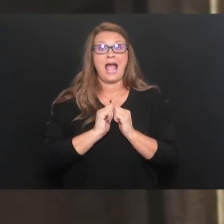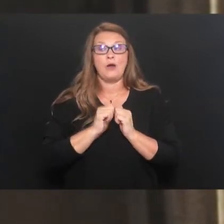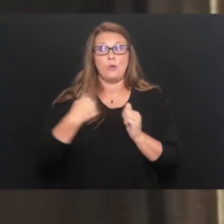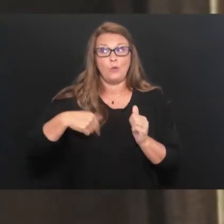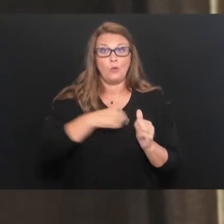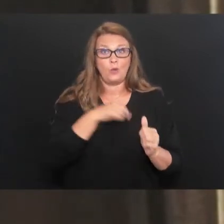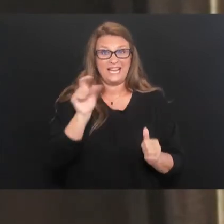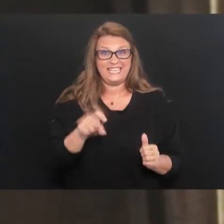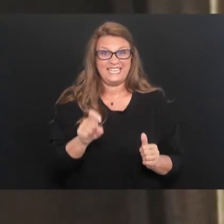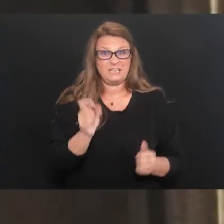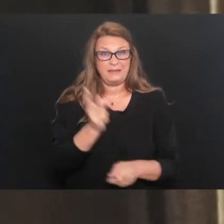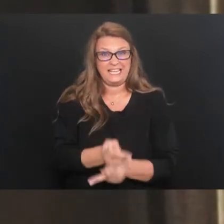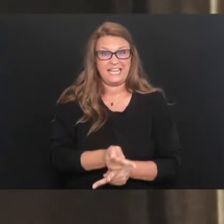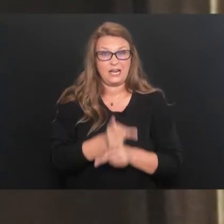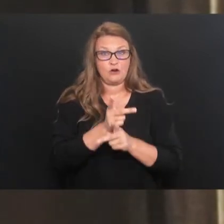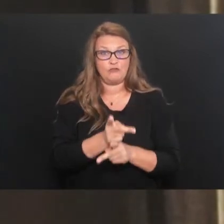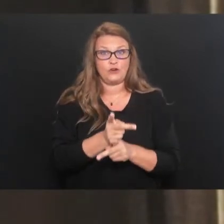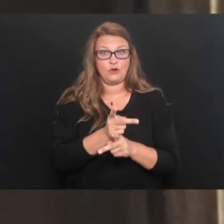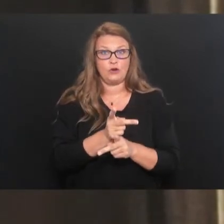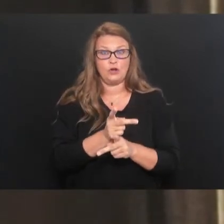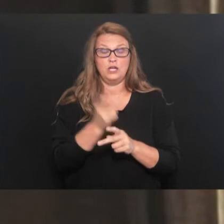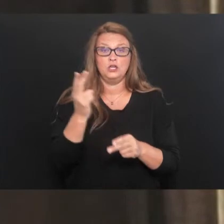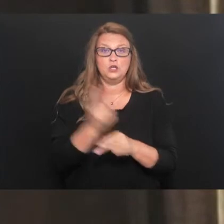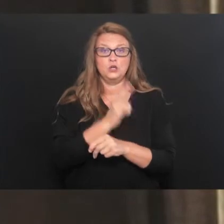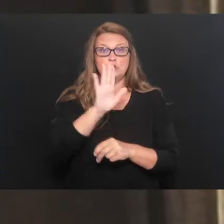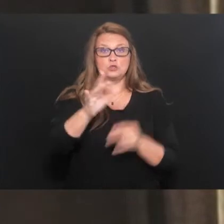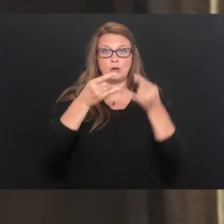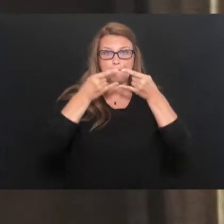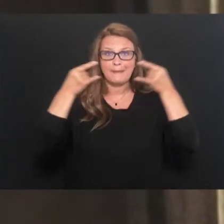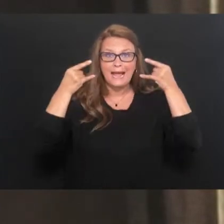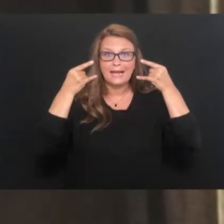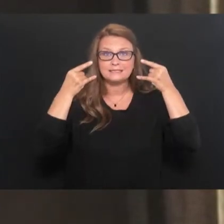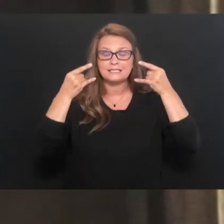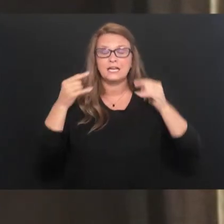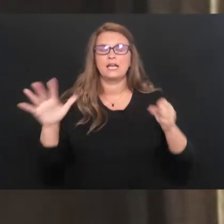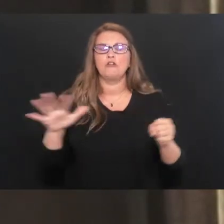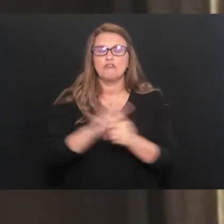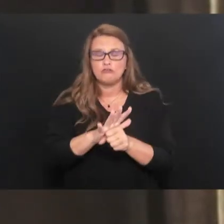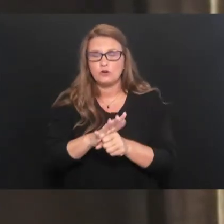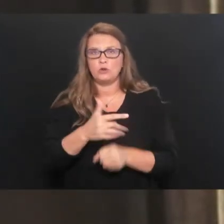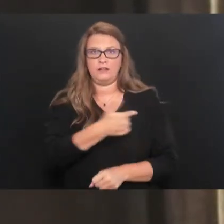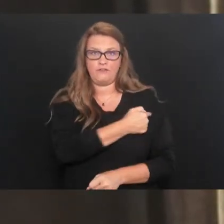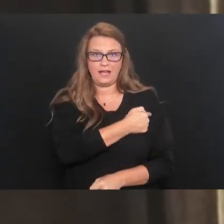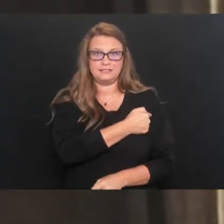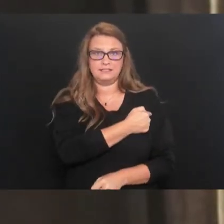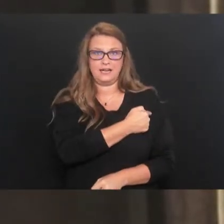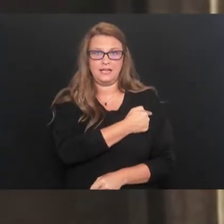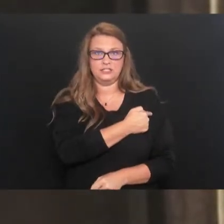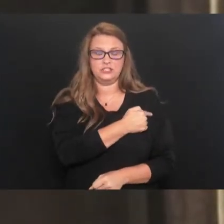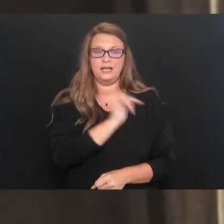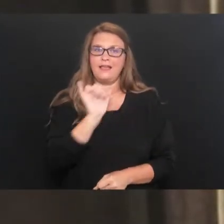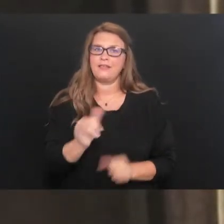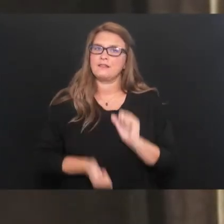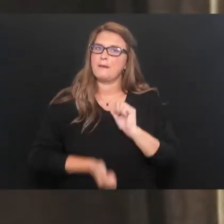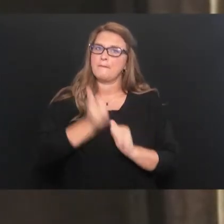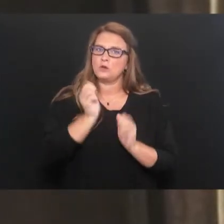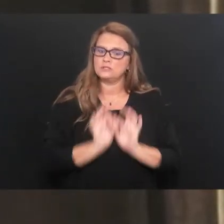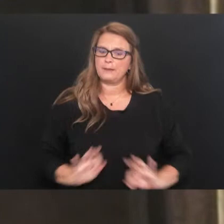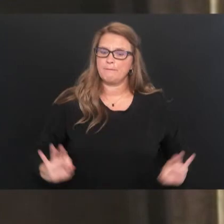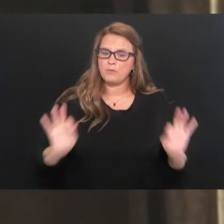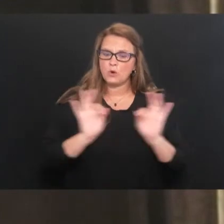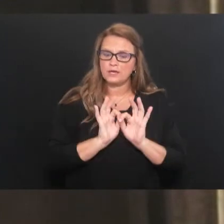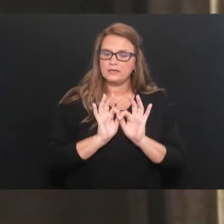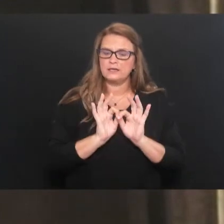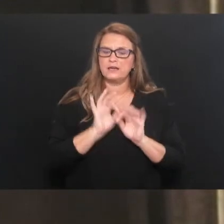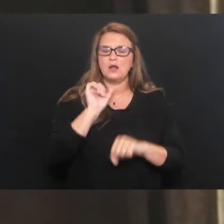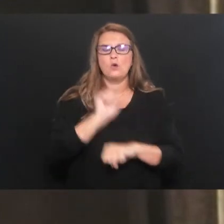wear masks if you're indoors, please be fully vaccinated. That is by far the most important consideration, and stay